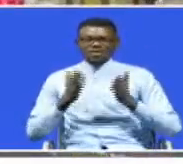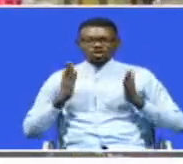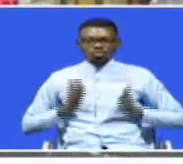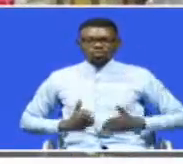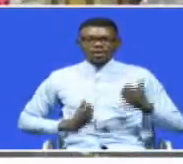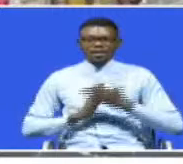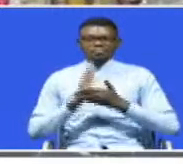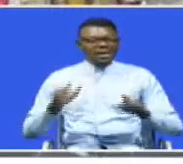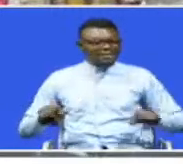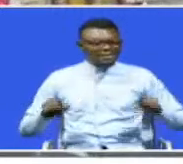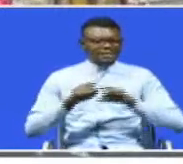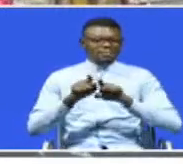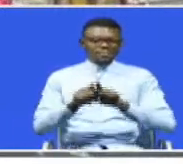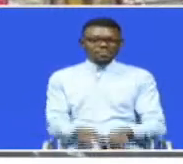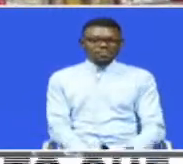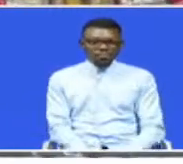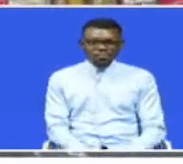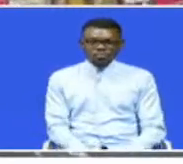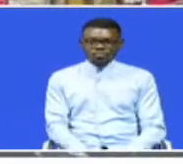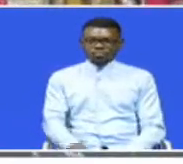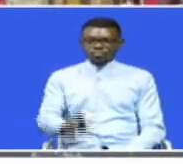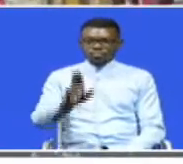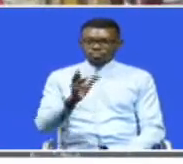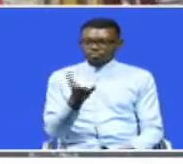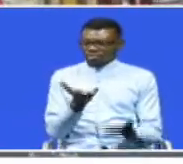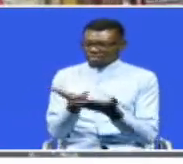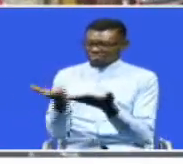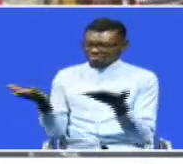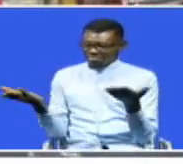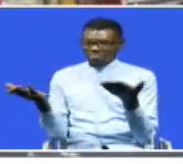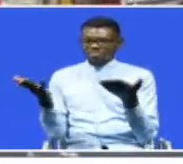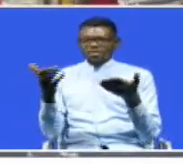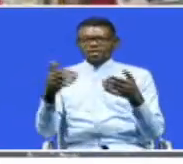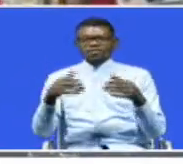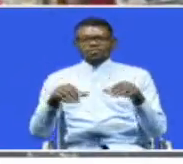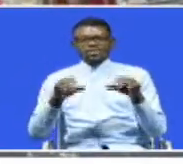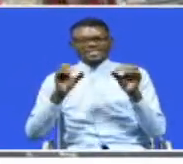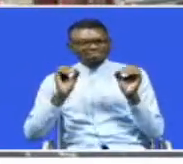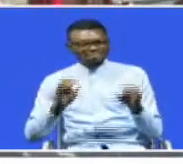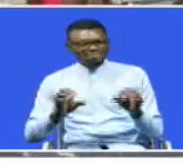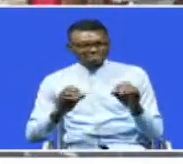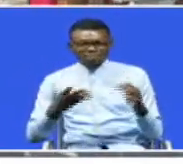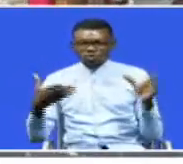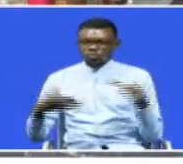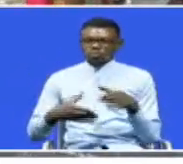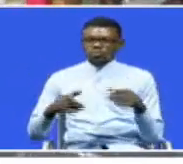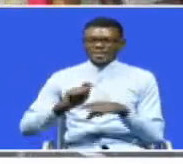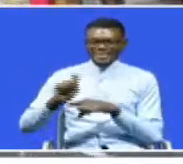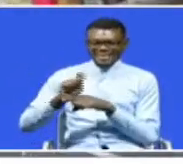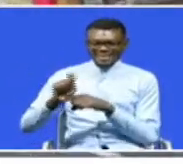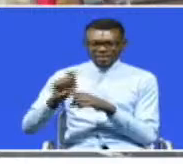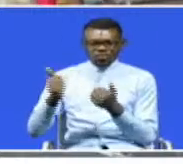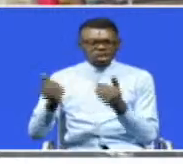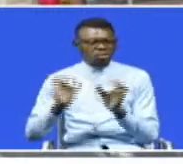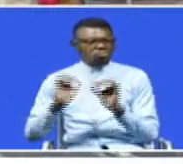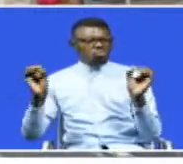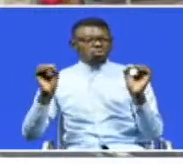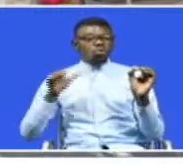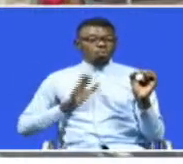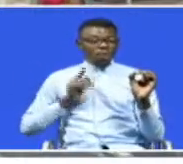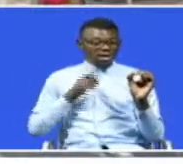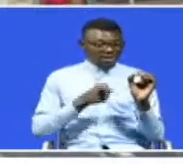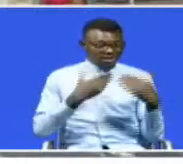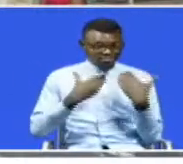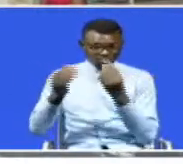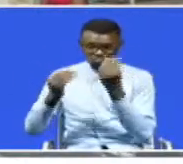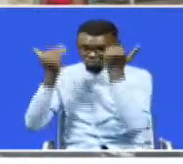it is not in doubt that the enforcement officers here are ill-trained for the job and as beatrice pursues the justice in court it